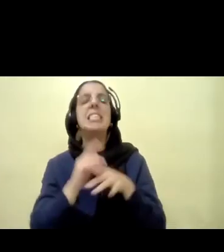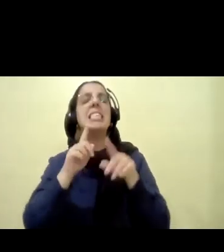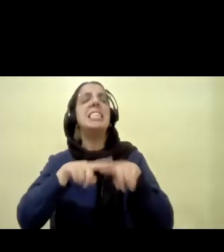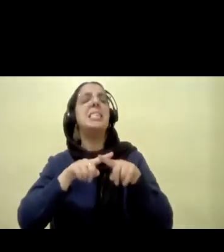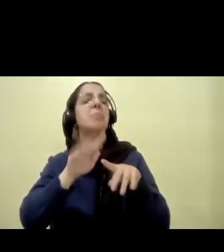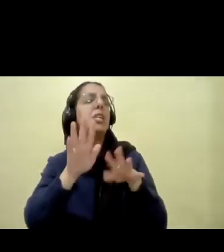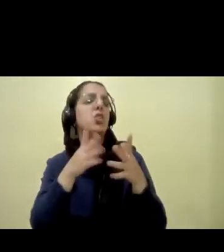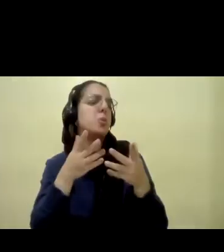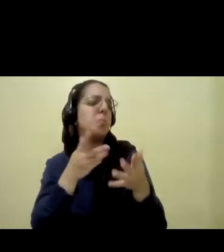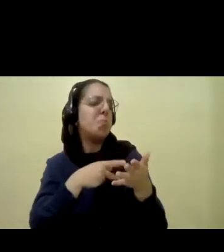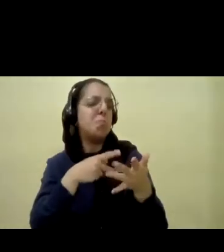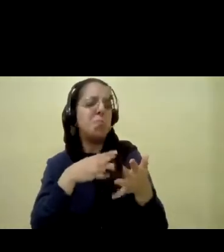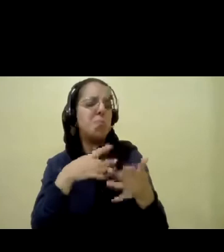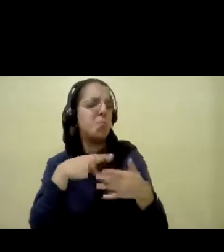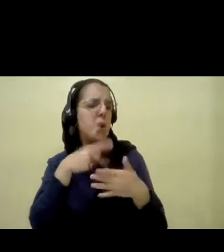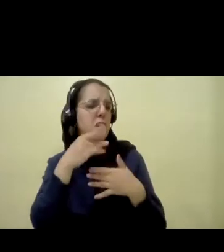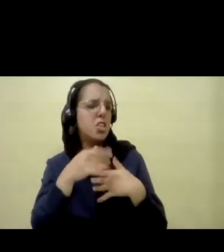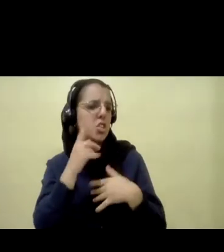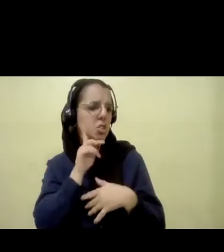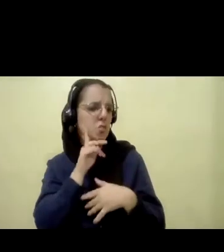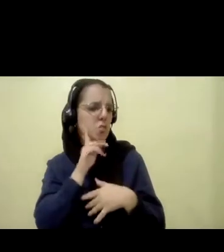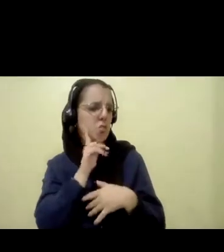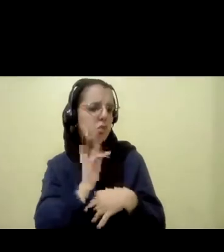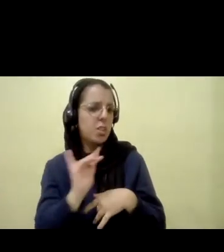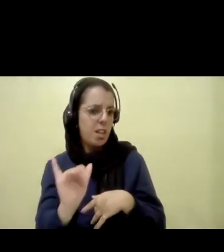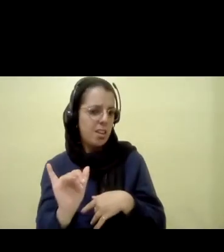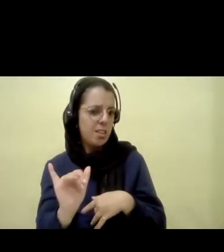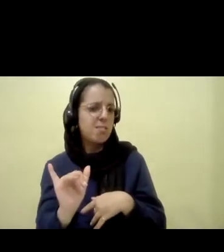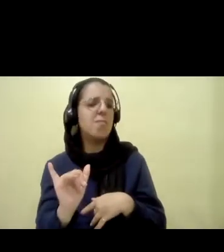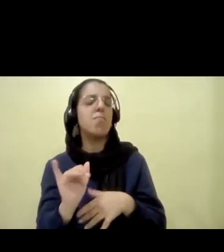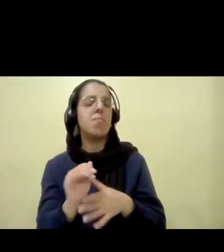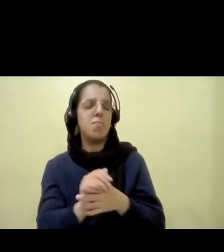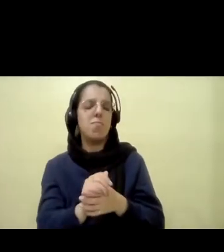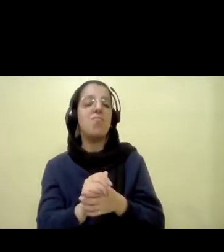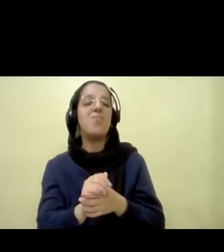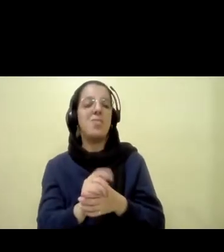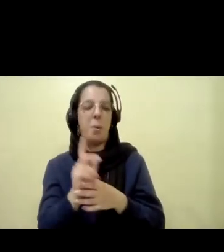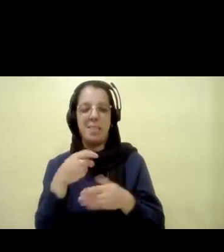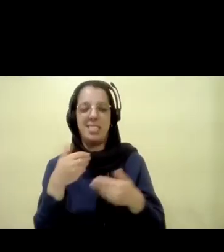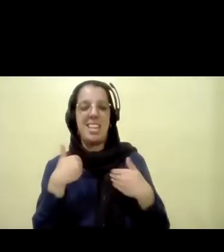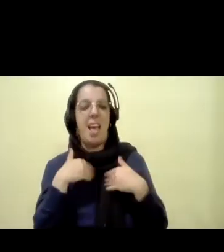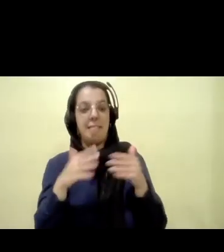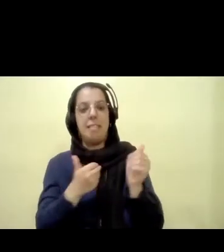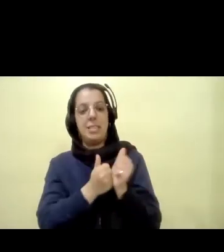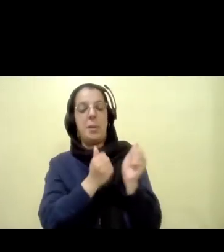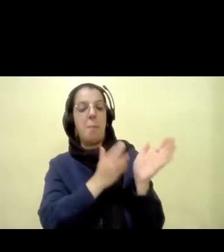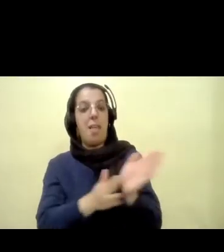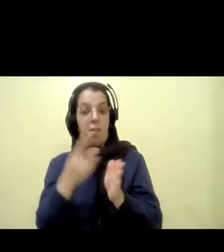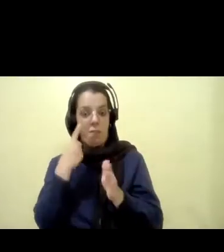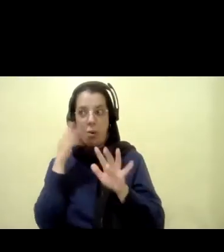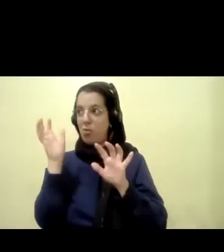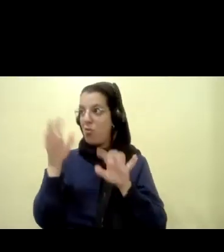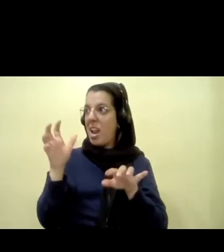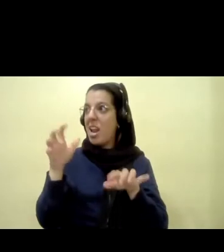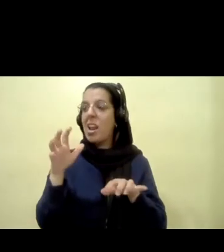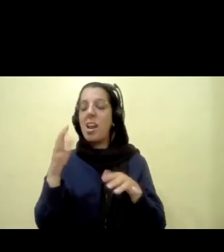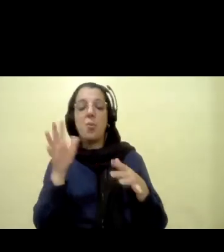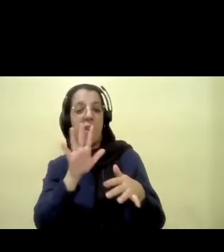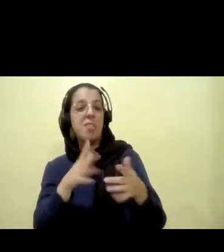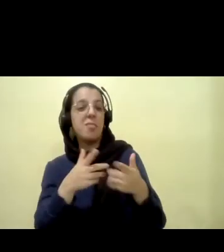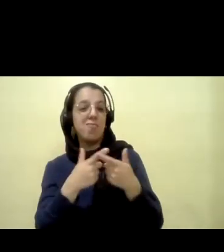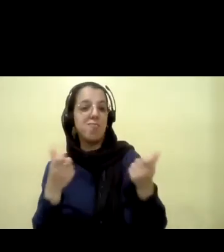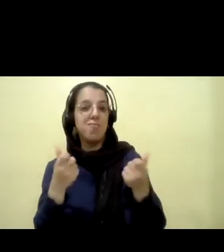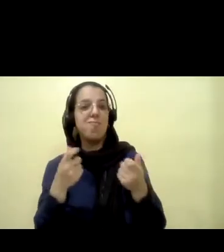it is you want to present, and you need to sort of adjust that rain plan to suit the specific needs of that project. If you're